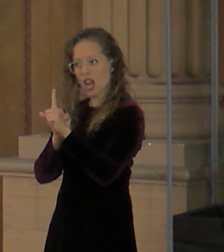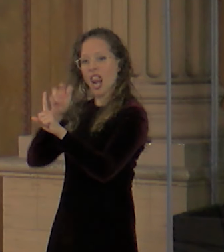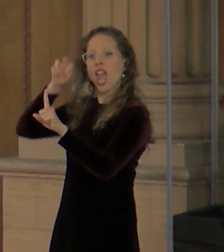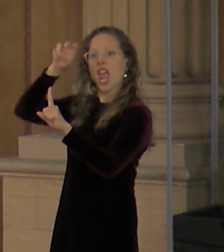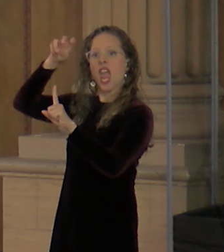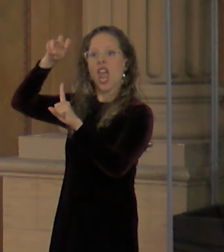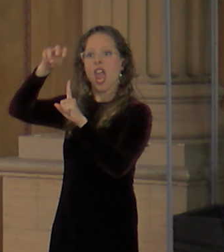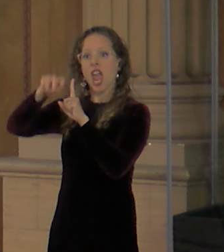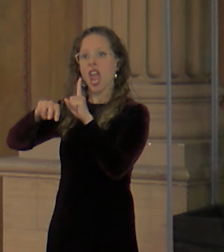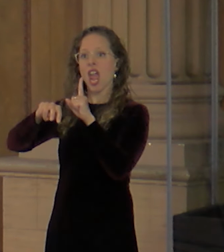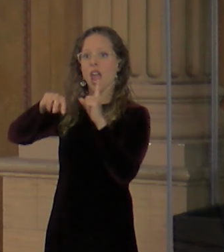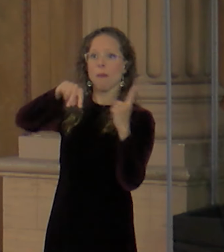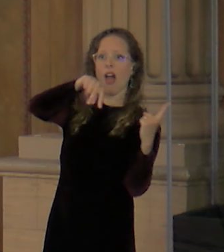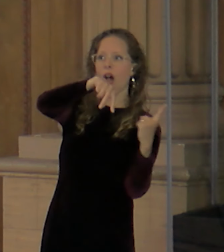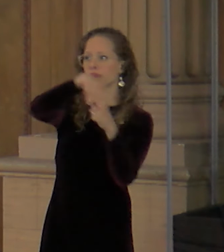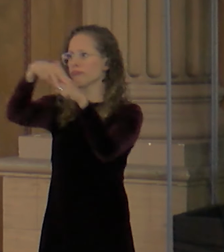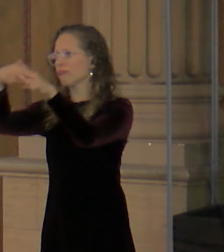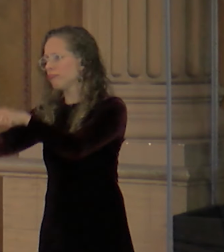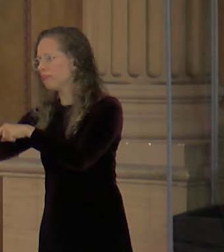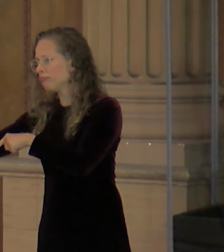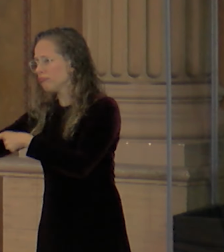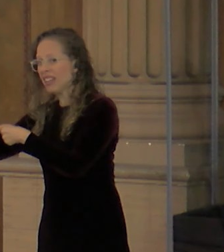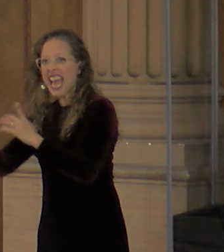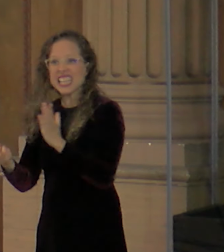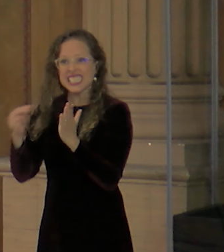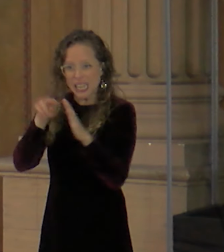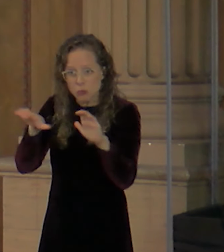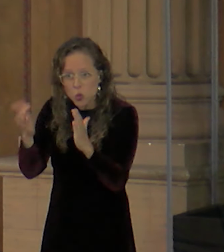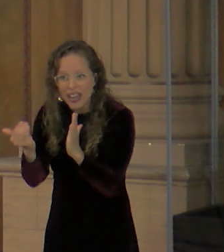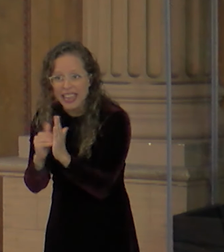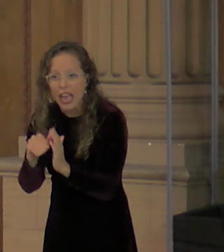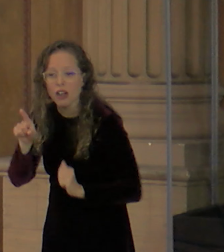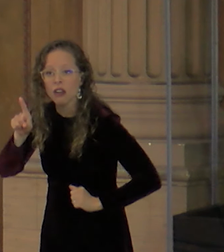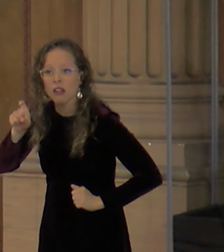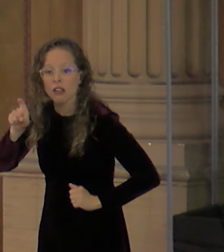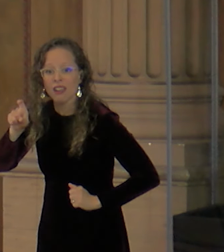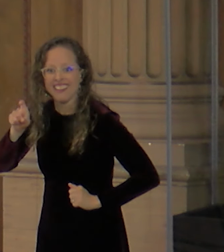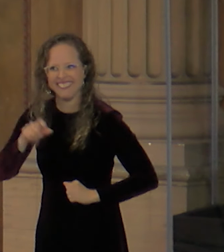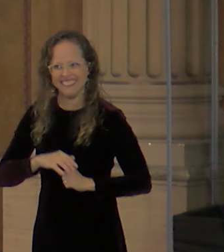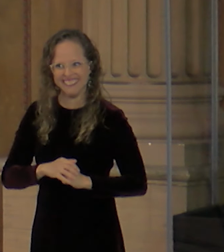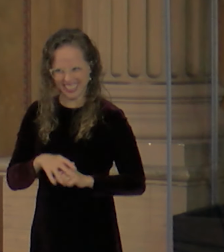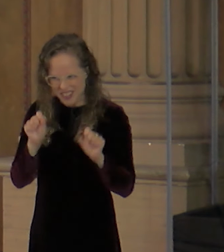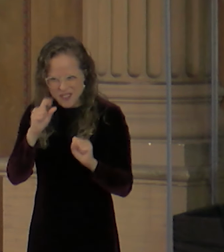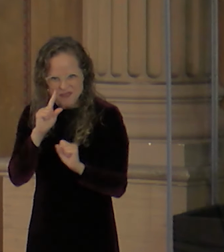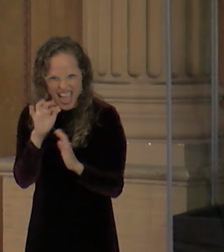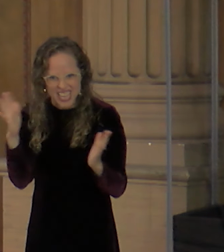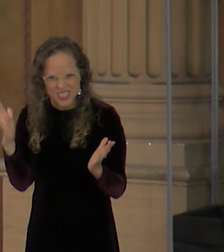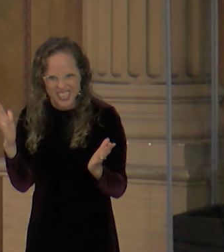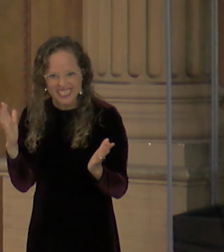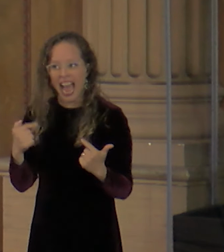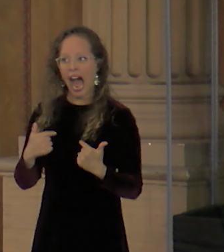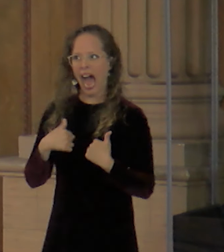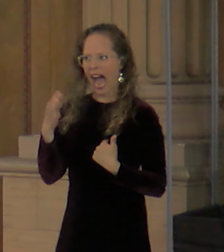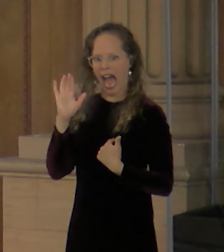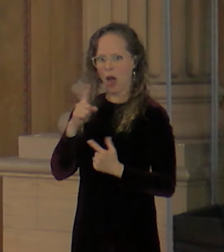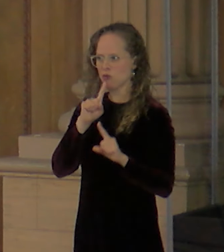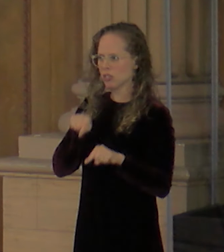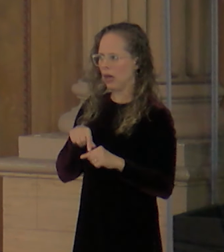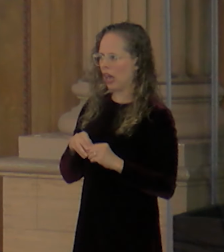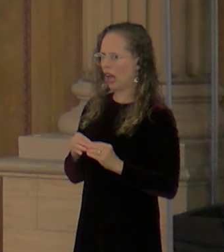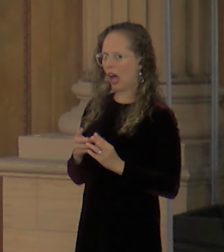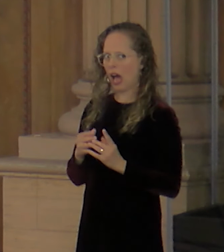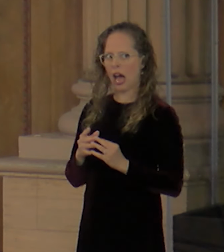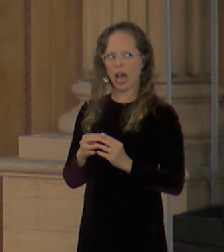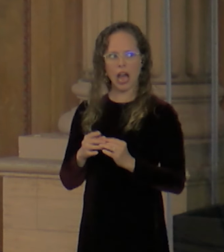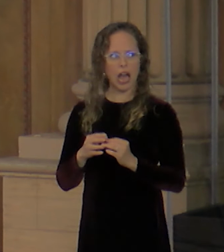the turf, then stand up and do the whole thing again in 30 seconds? To which I would say,